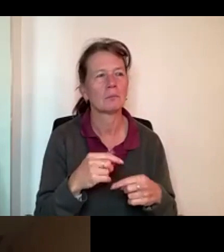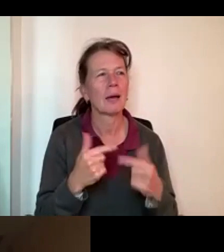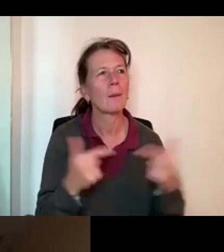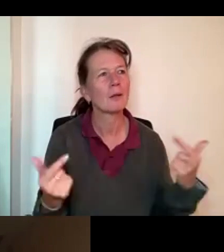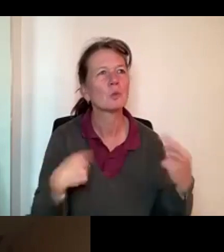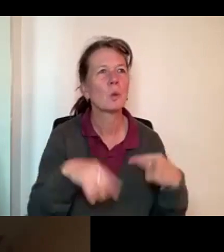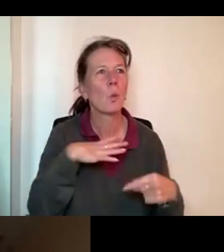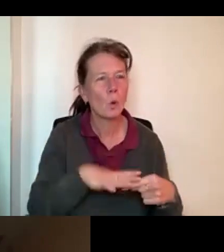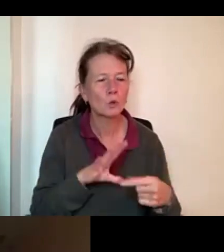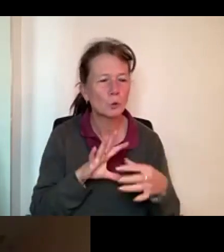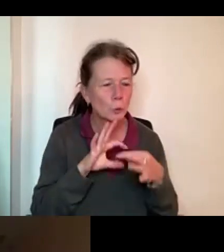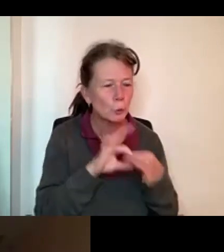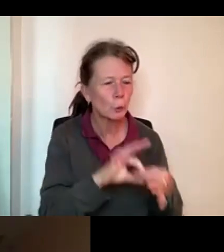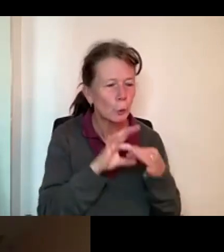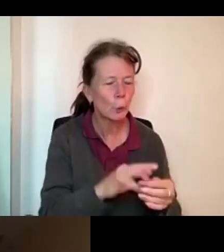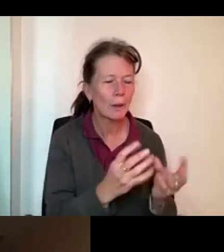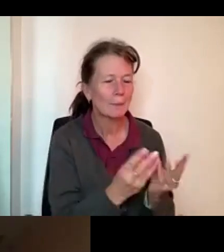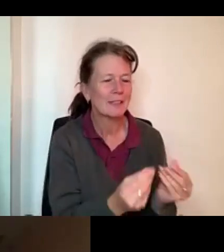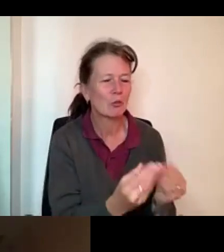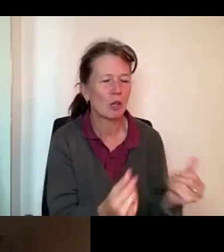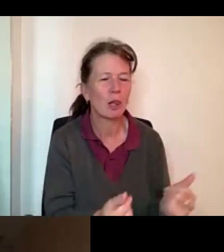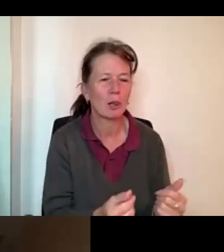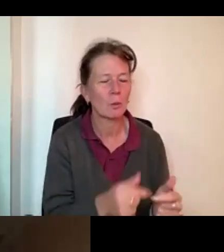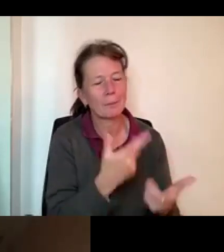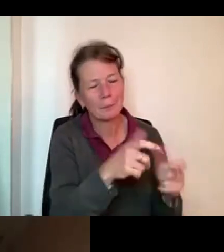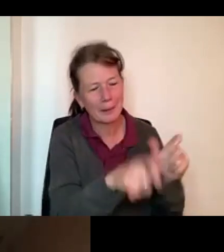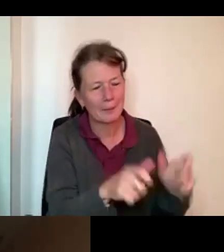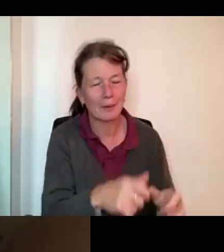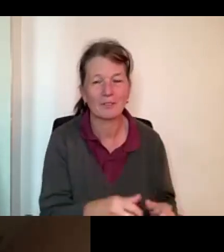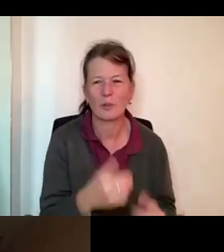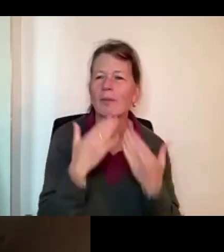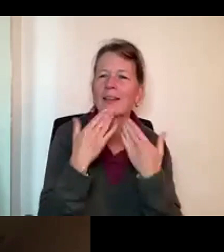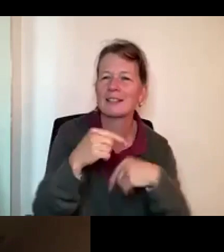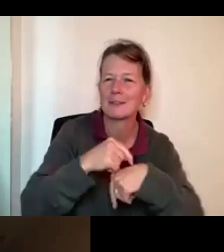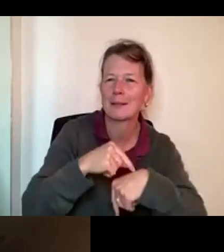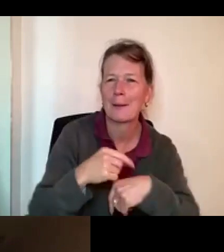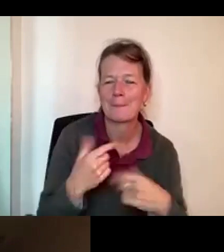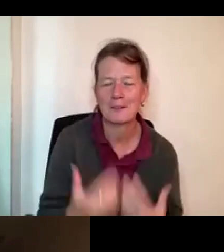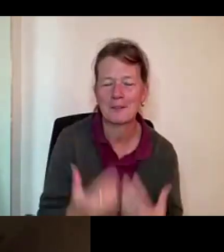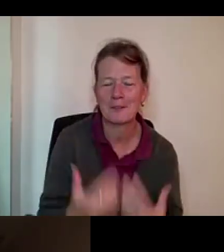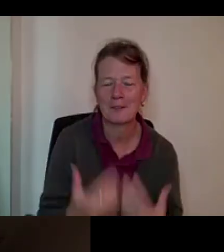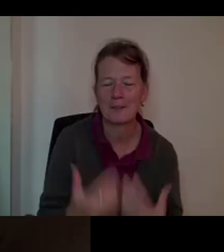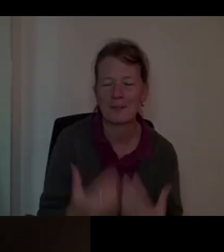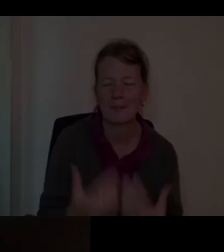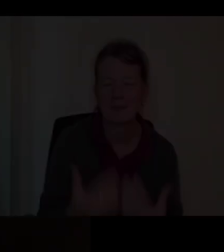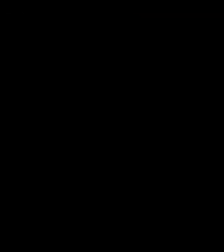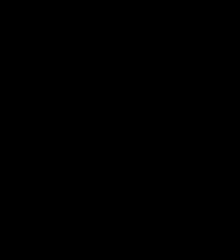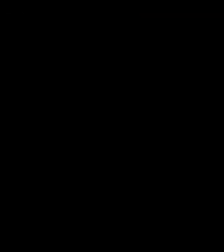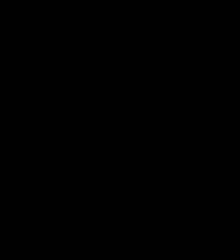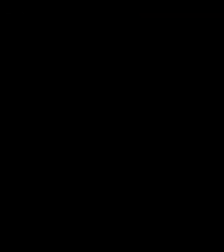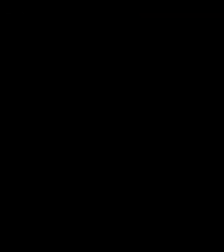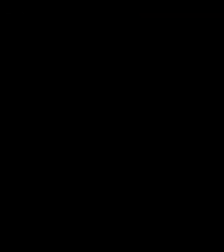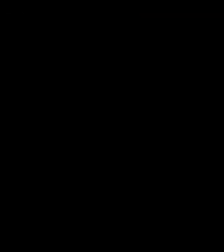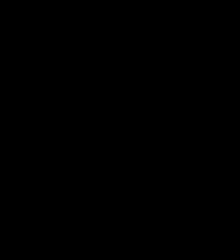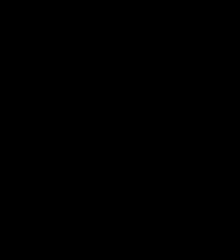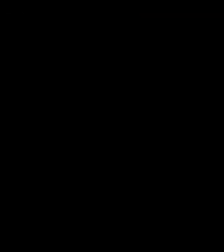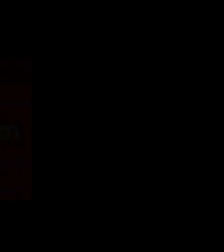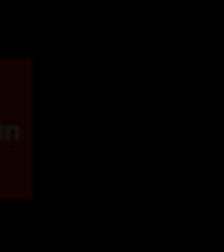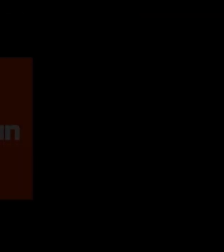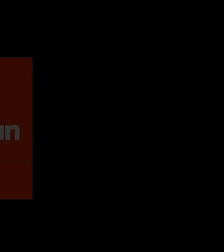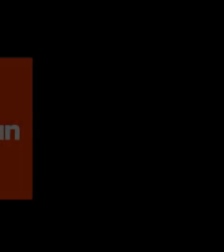with the material at all. Thanks, Toria, for the time. I appreciate it. Okay.